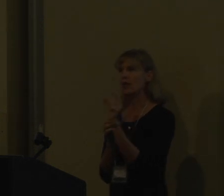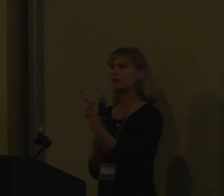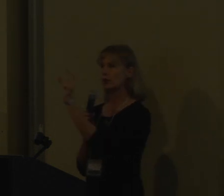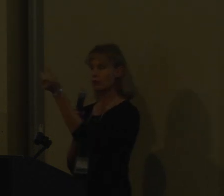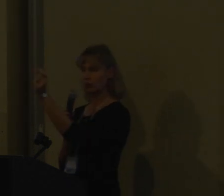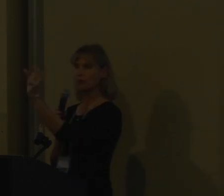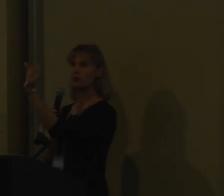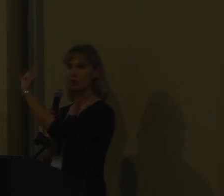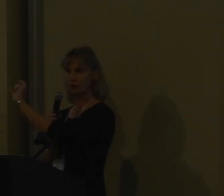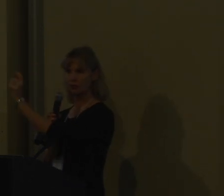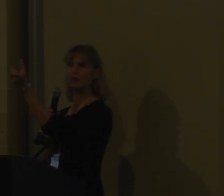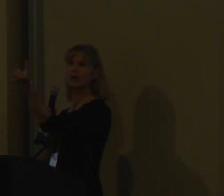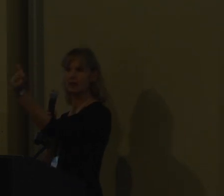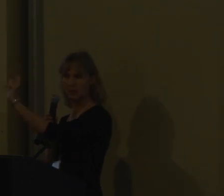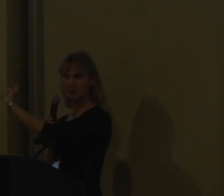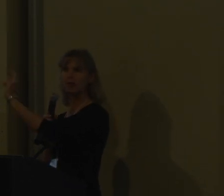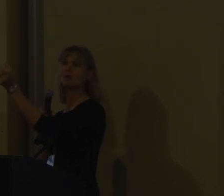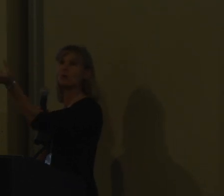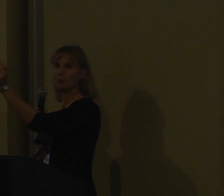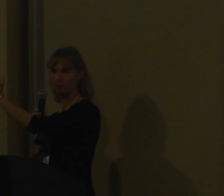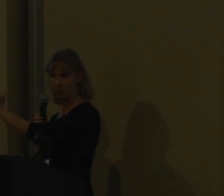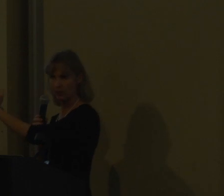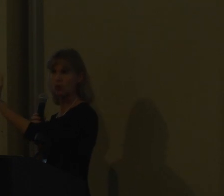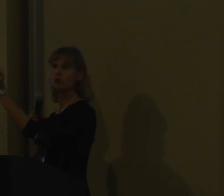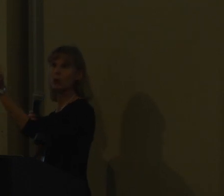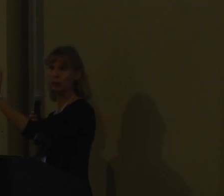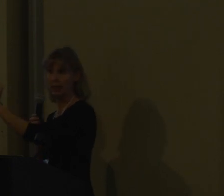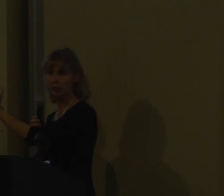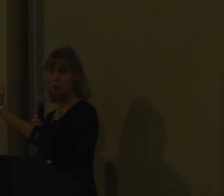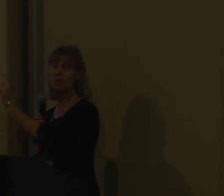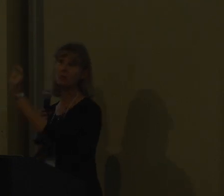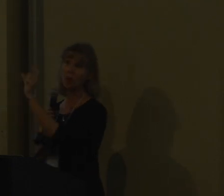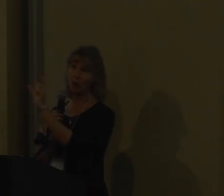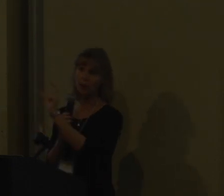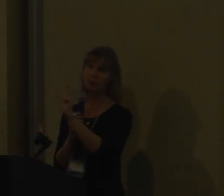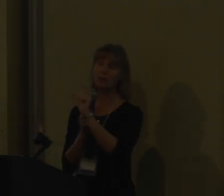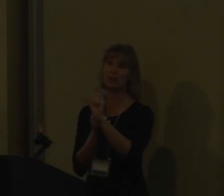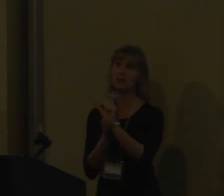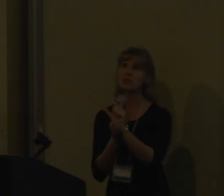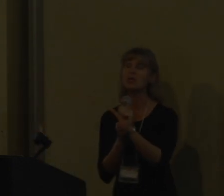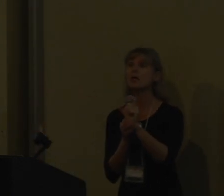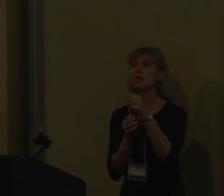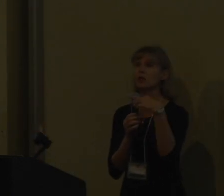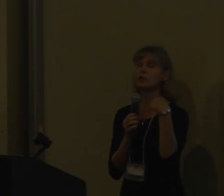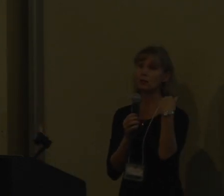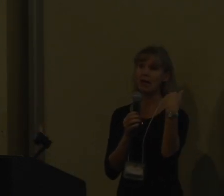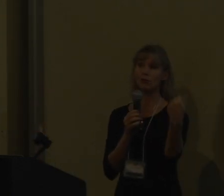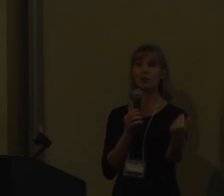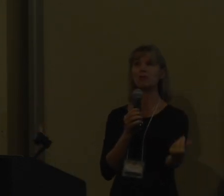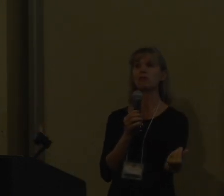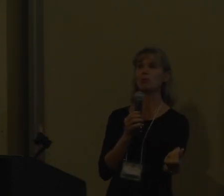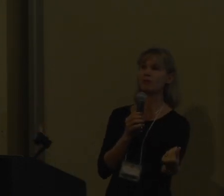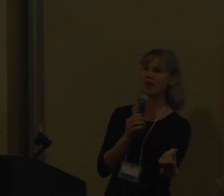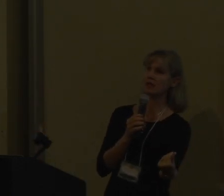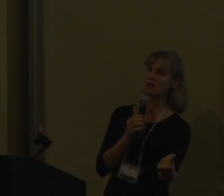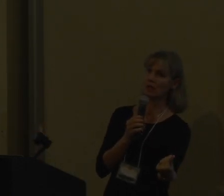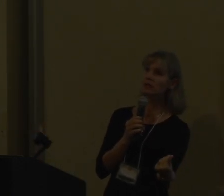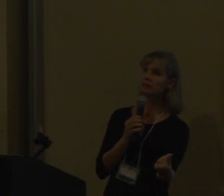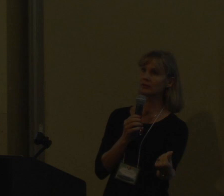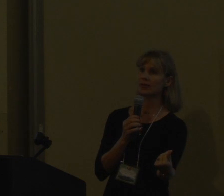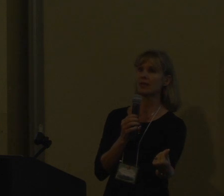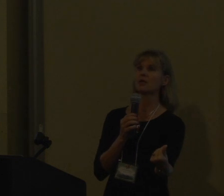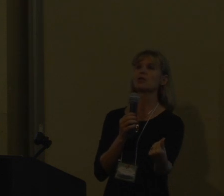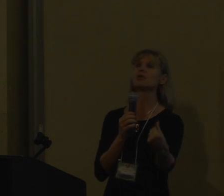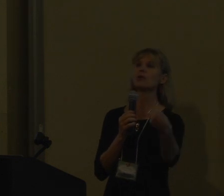than the way words are connected between two spoken languages, in part because you don't have a written form of